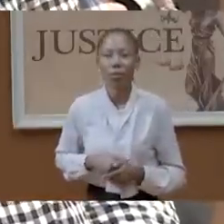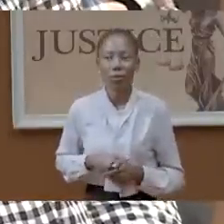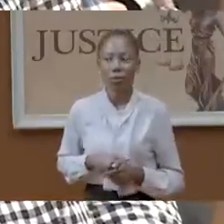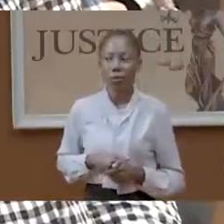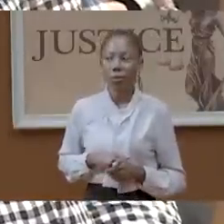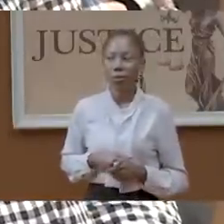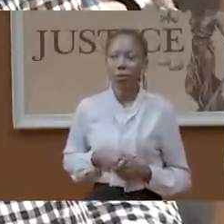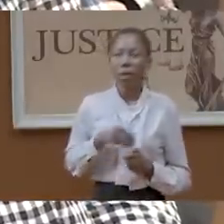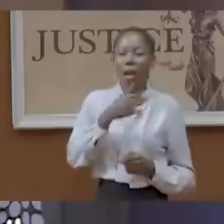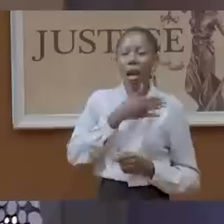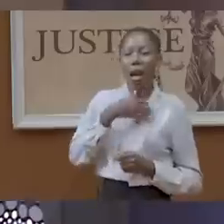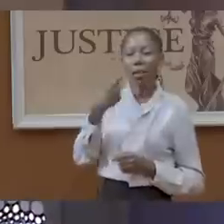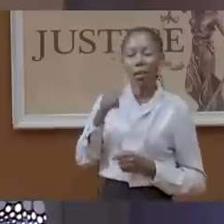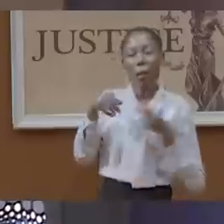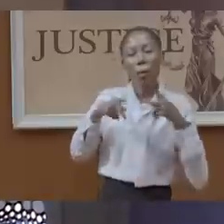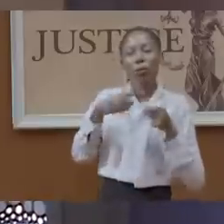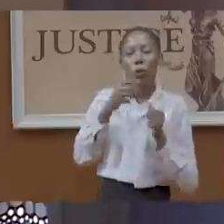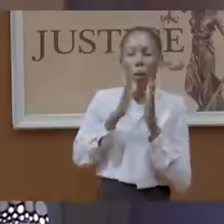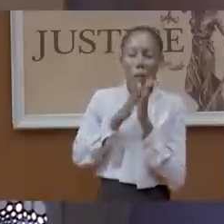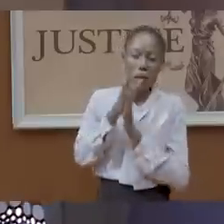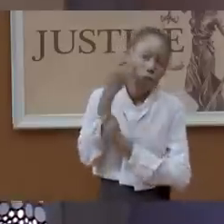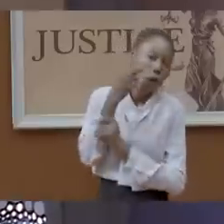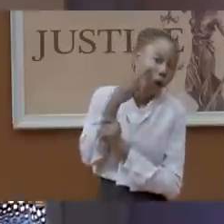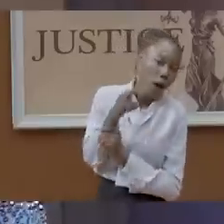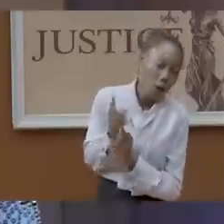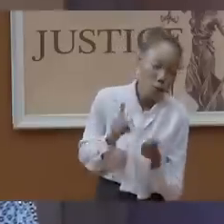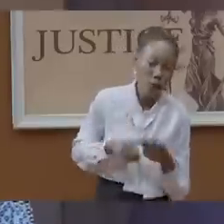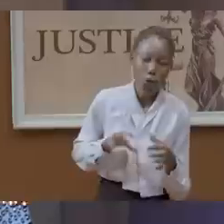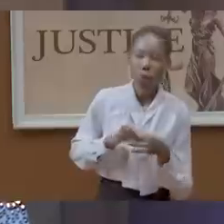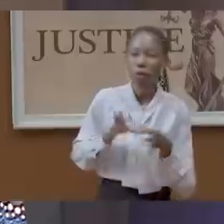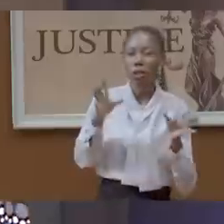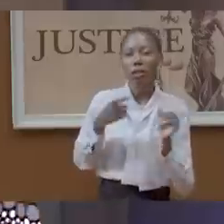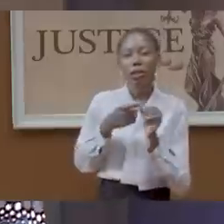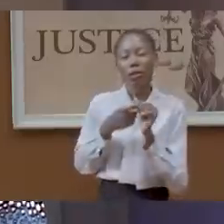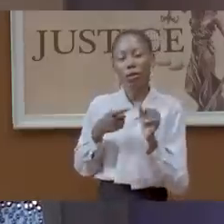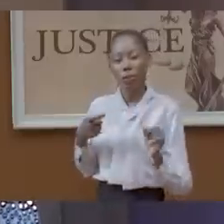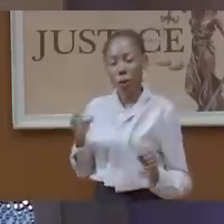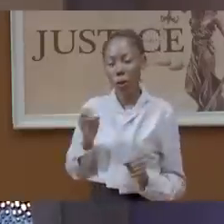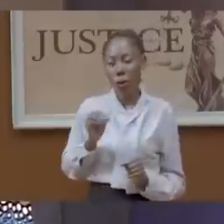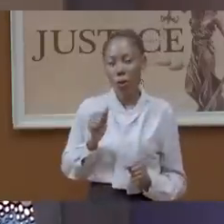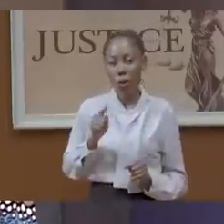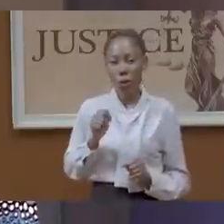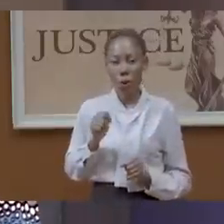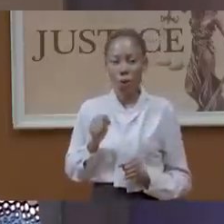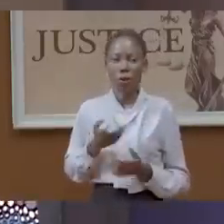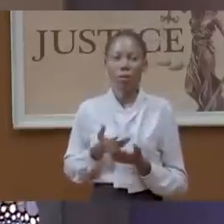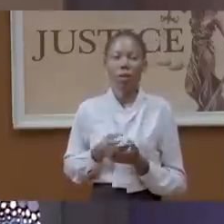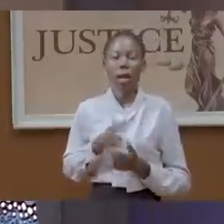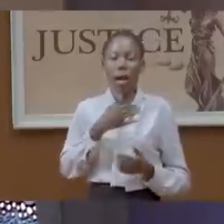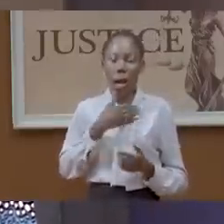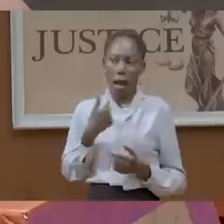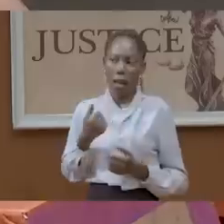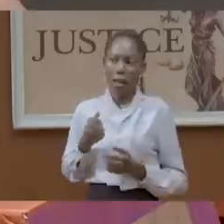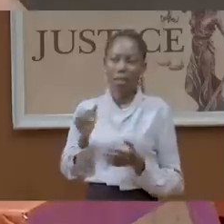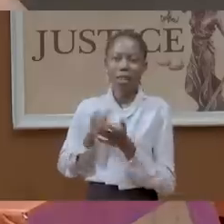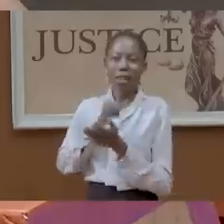Emerson. And he did the deliverance for seven weeks. At the expiration of 7 weeks, the man told him, your husband is coming. And I was the one that